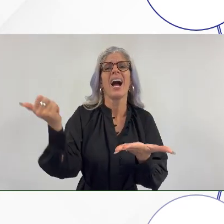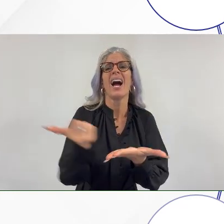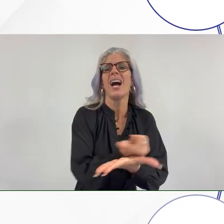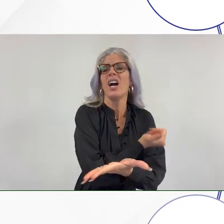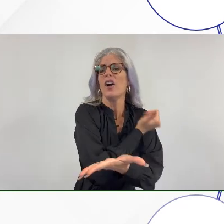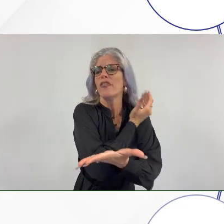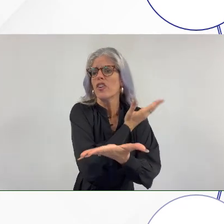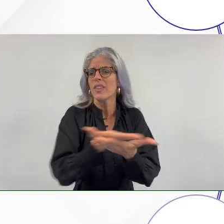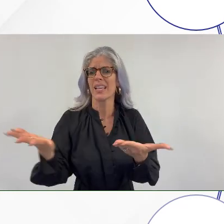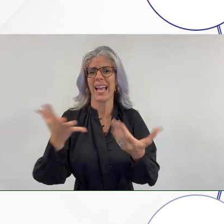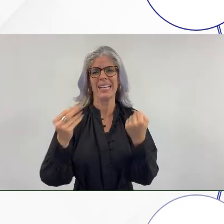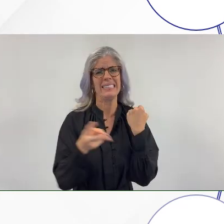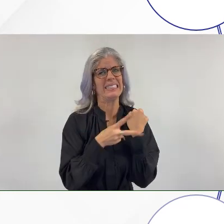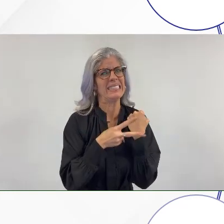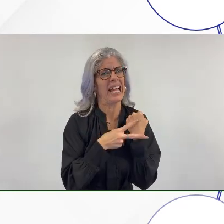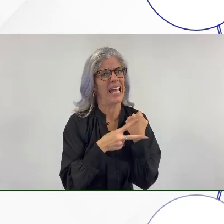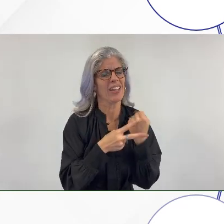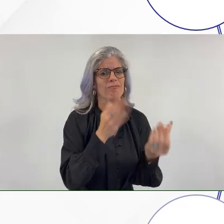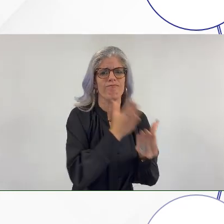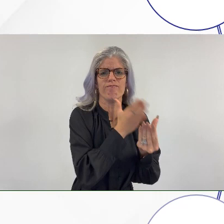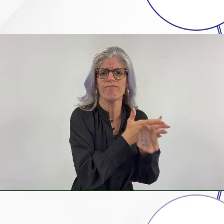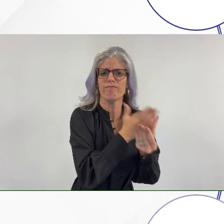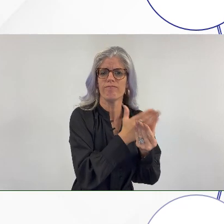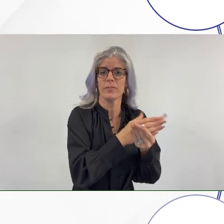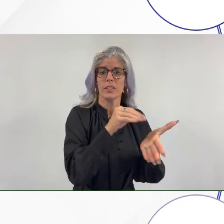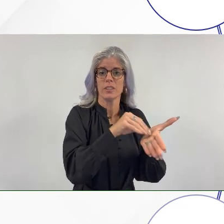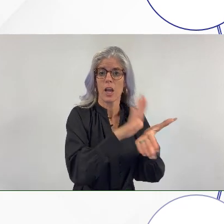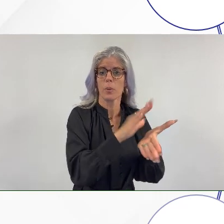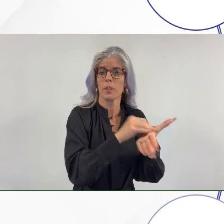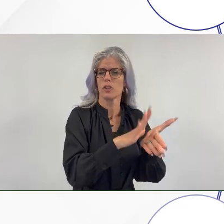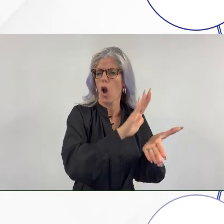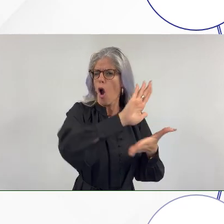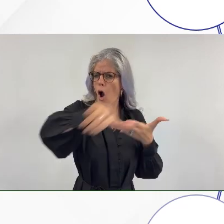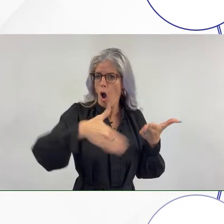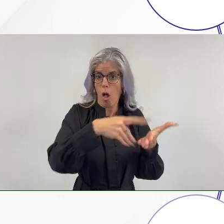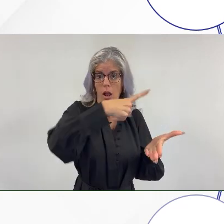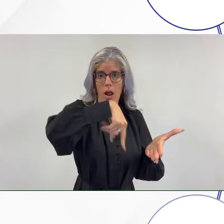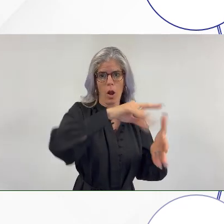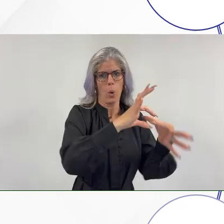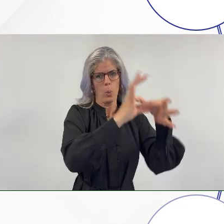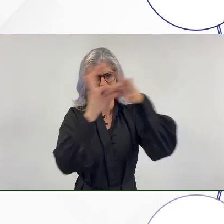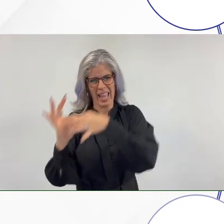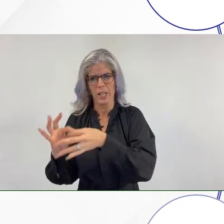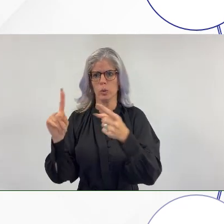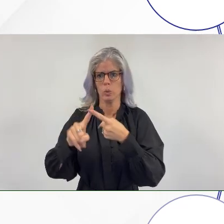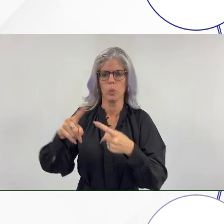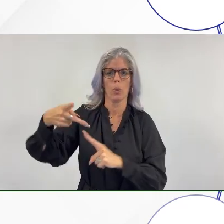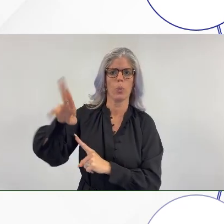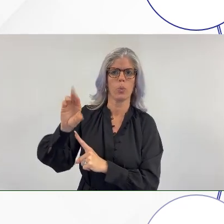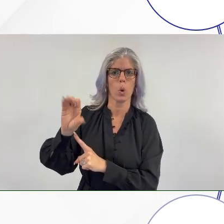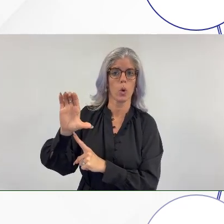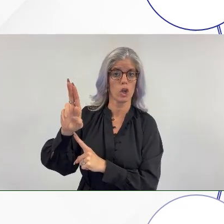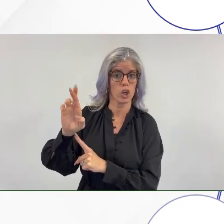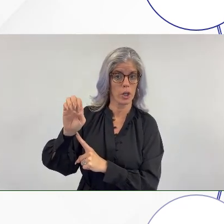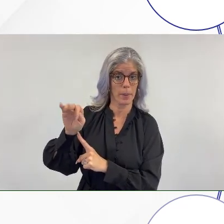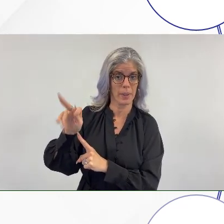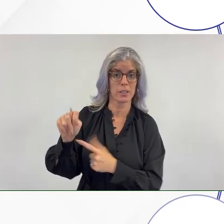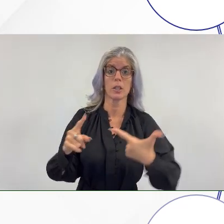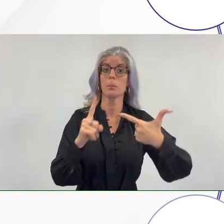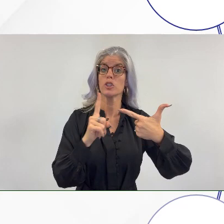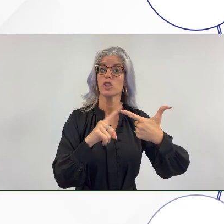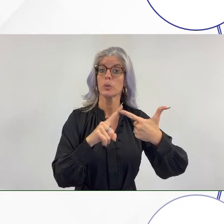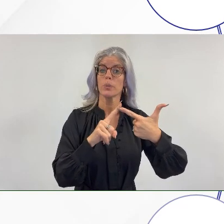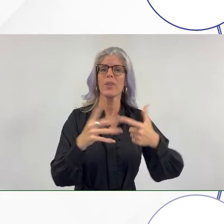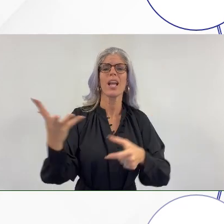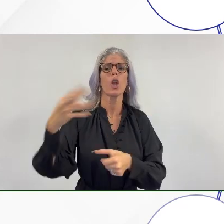organization's damages. You should have a procurement policy in place detailing how your organization acquired services and contracted services